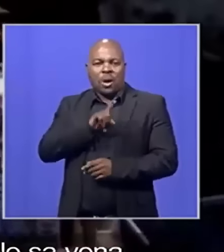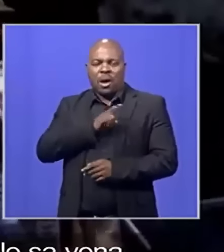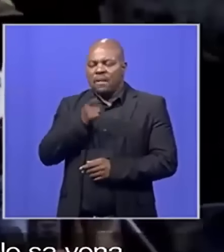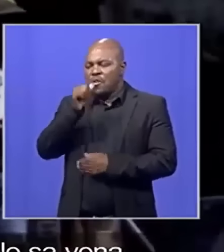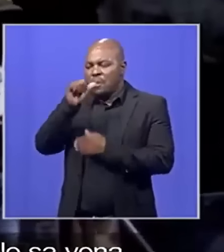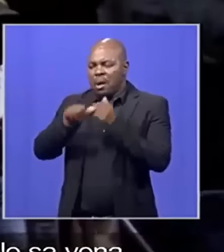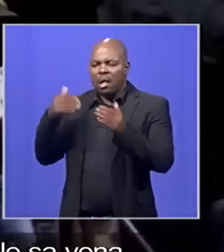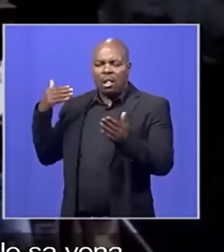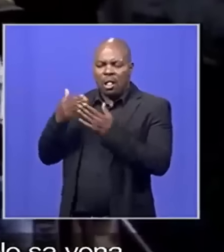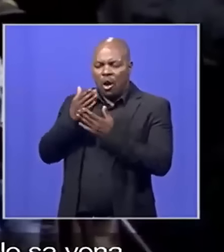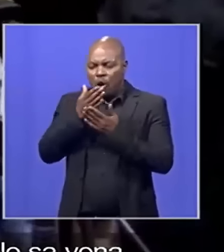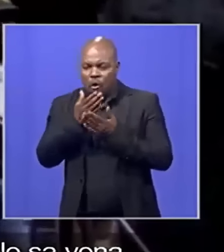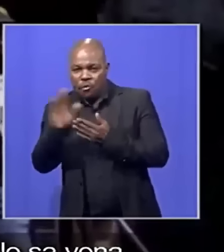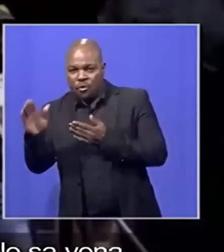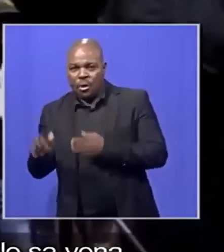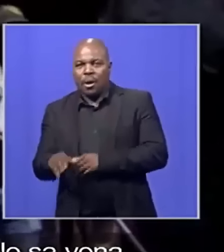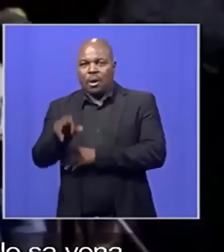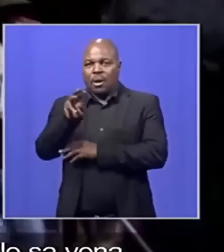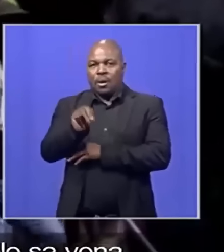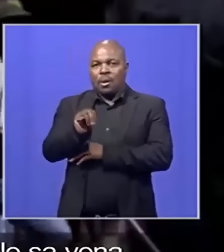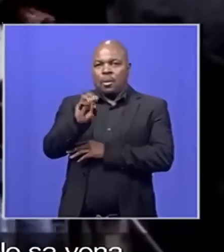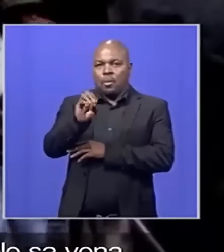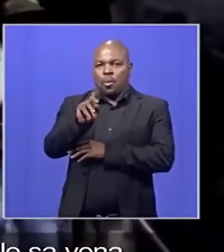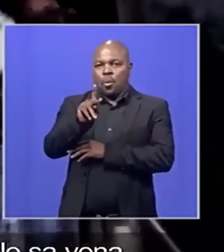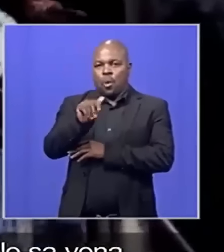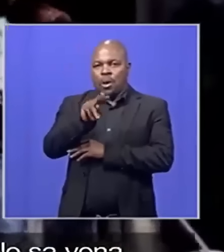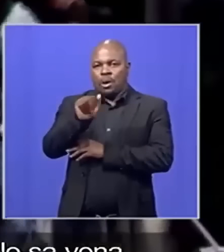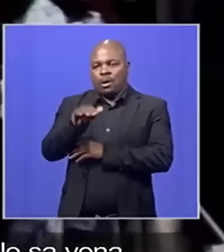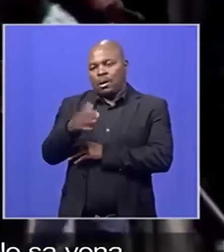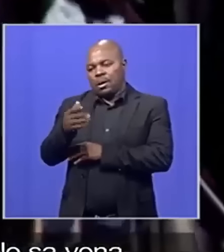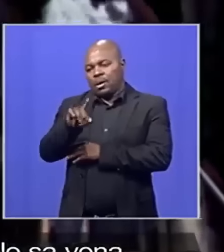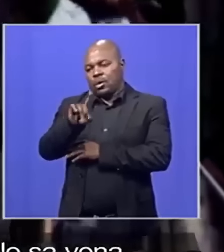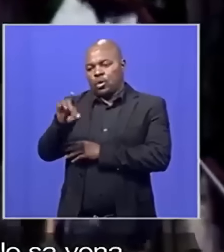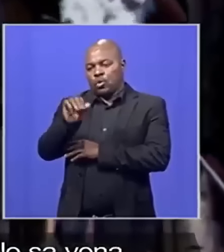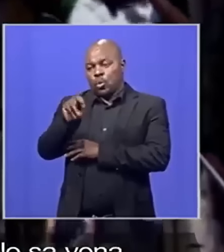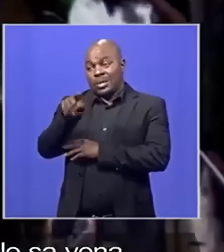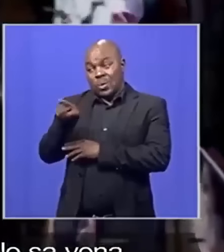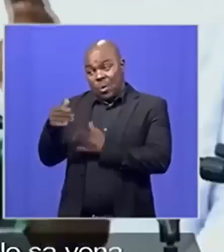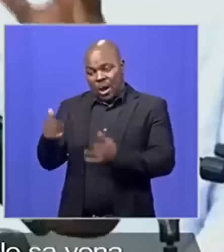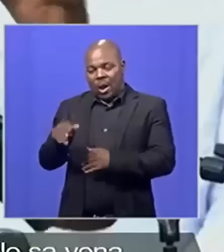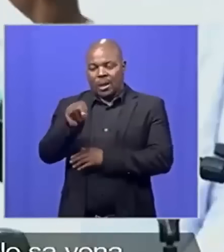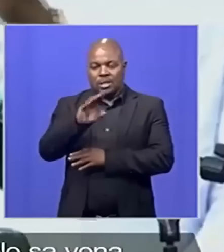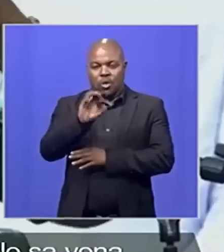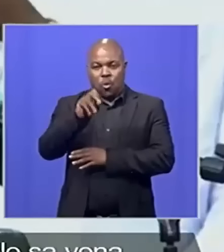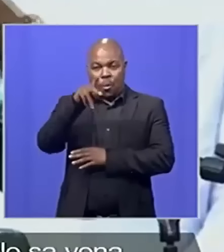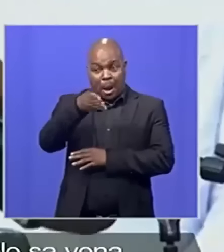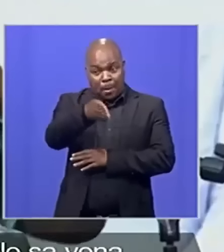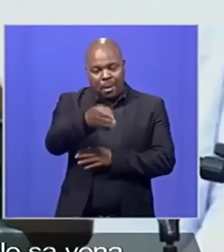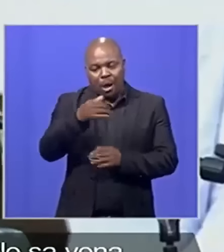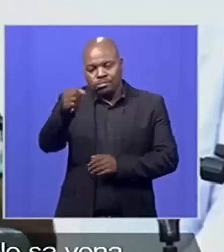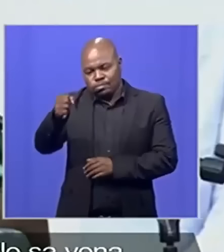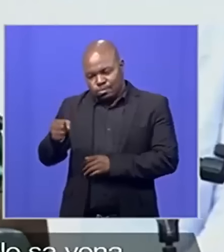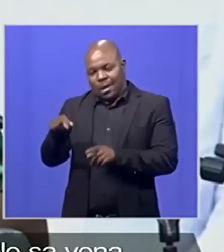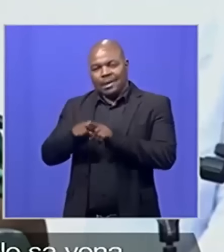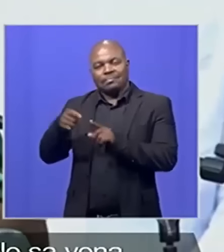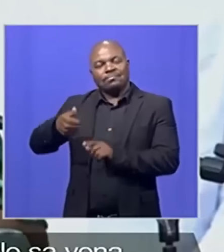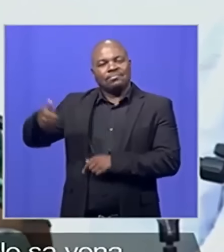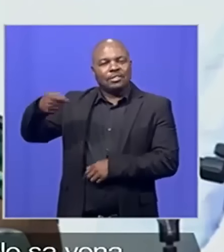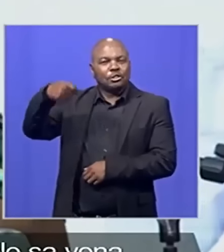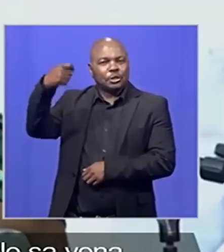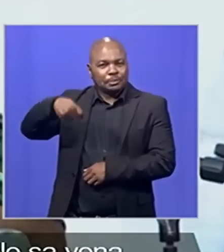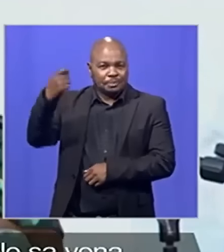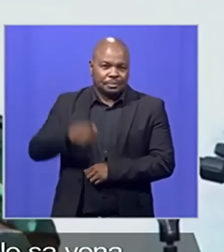mmalwa a thwetšwe Mabatho Mokwena Zondi leloko la komiti maemong a diprovince o thwetše bjalo ka sefepisegolo ka go le lengwe go